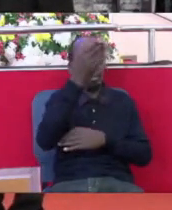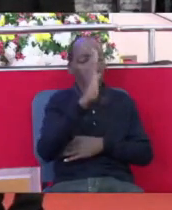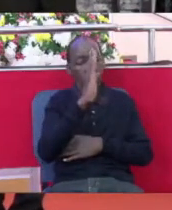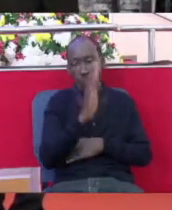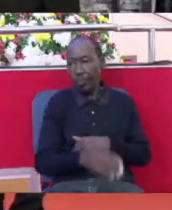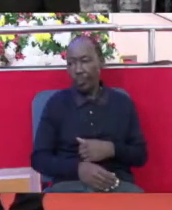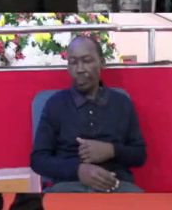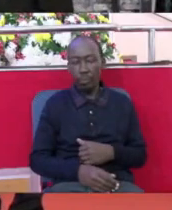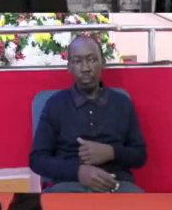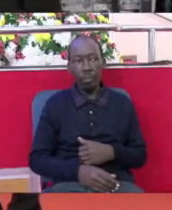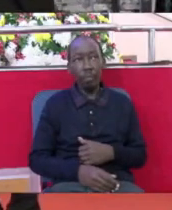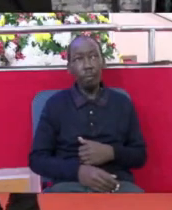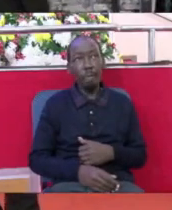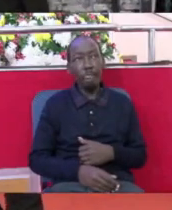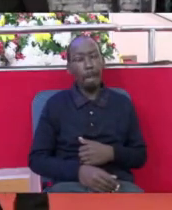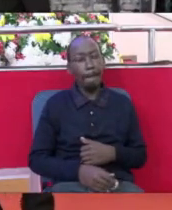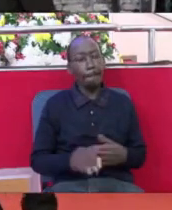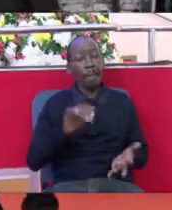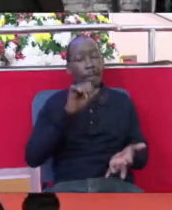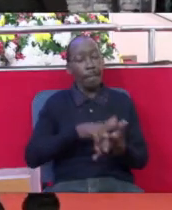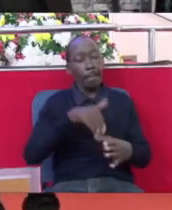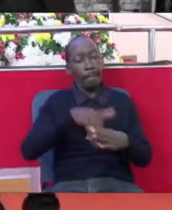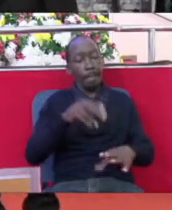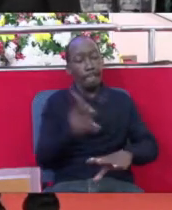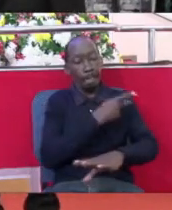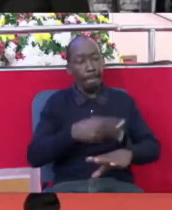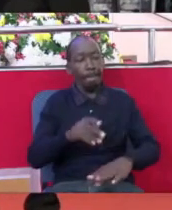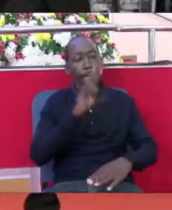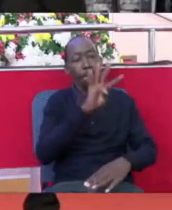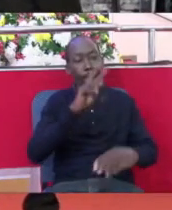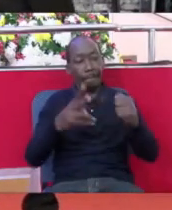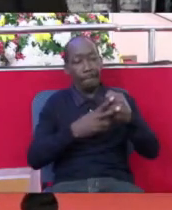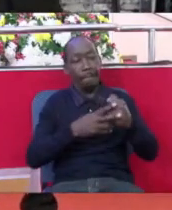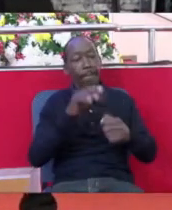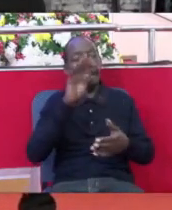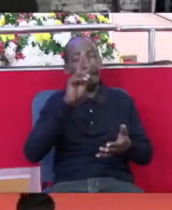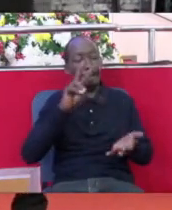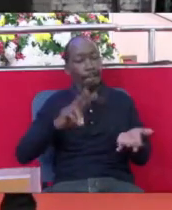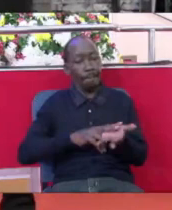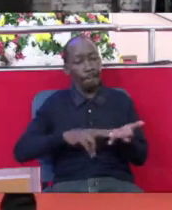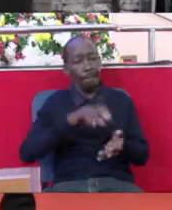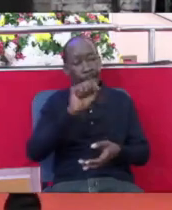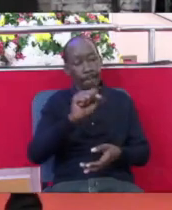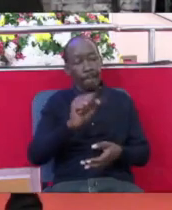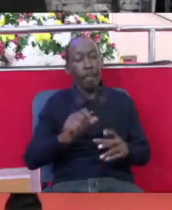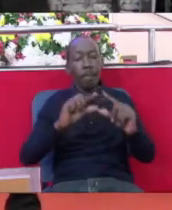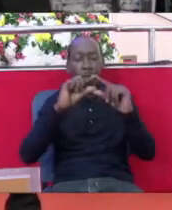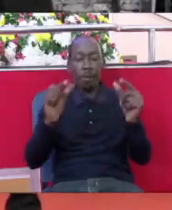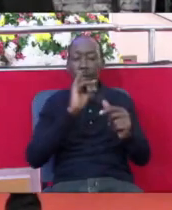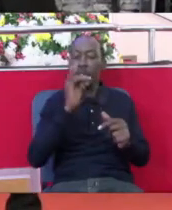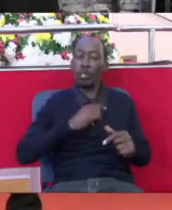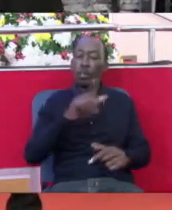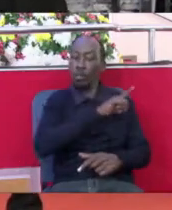na Mungu hakuna kupungukiwa kokote. In Psalms 147 verse 5, Zaburi 127, the word of God says that great is our God. Ya